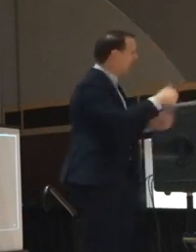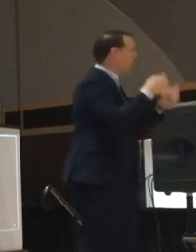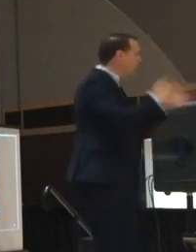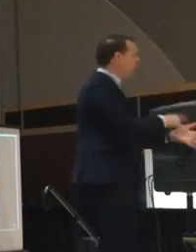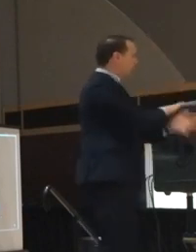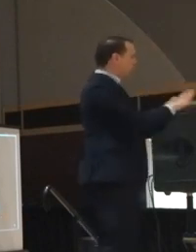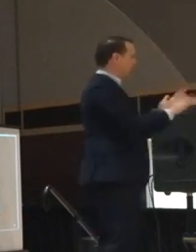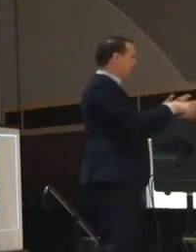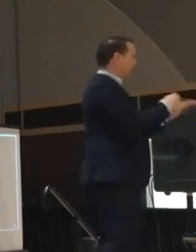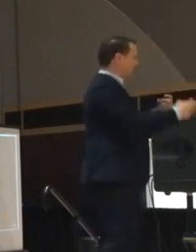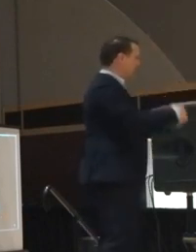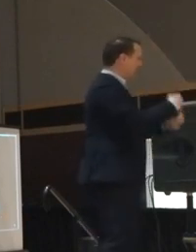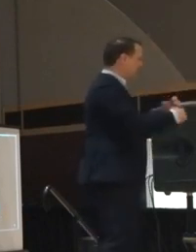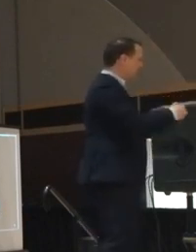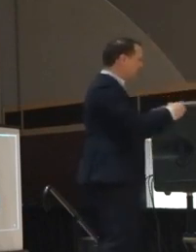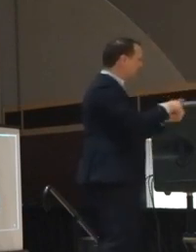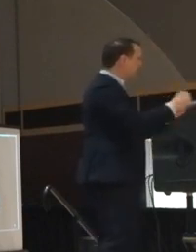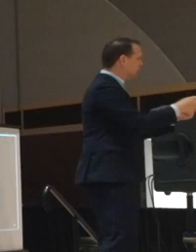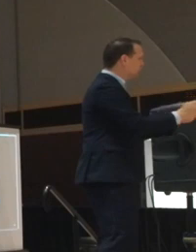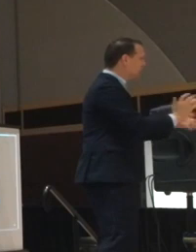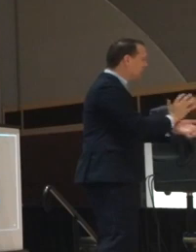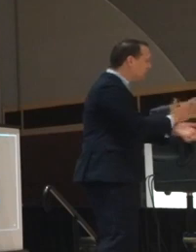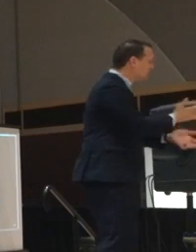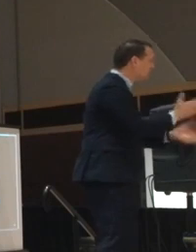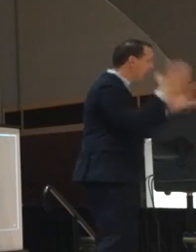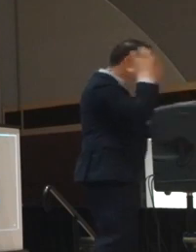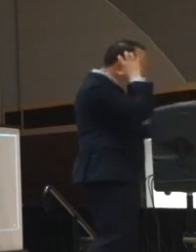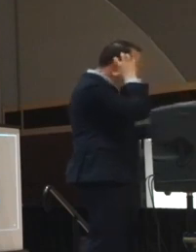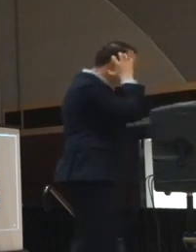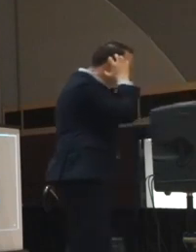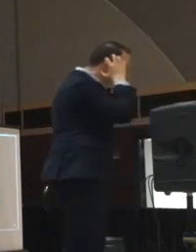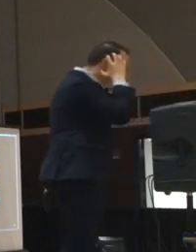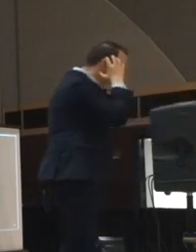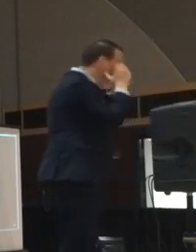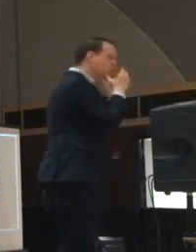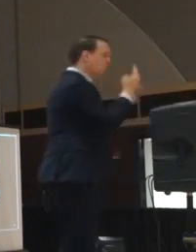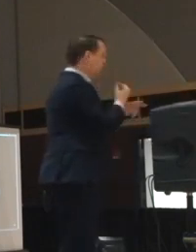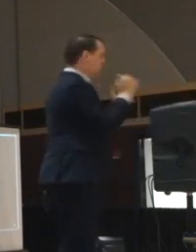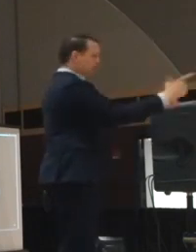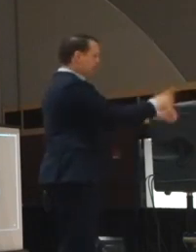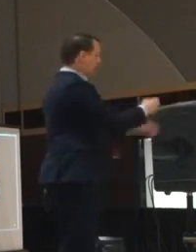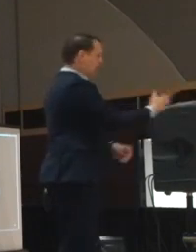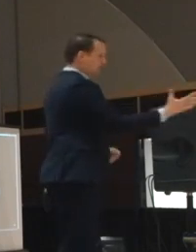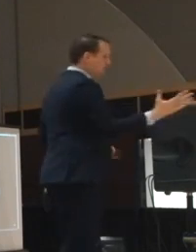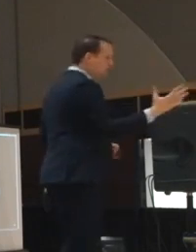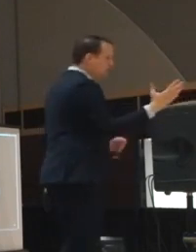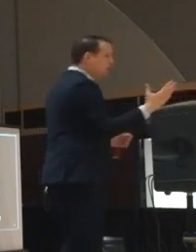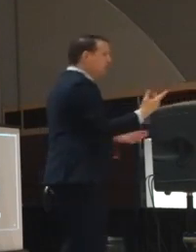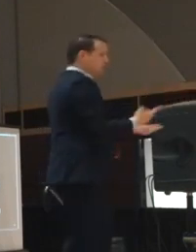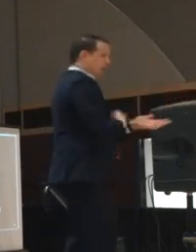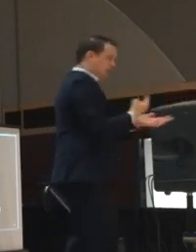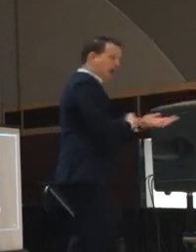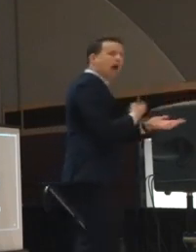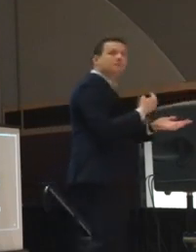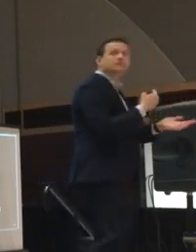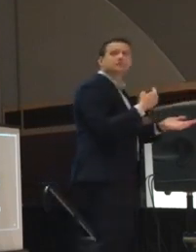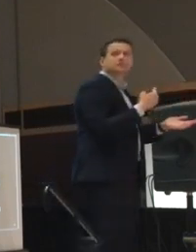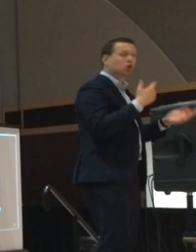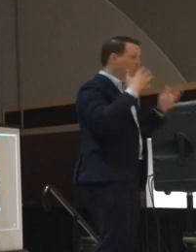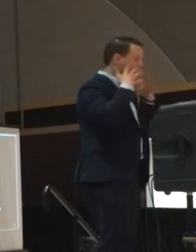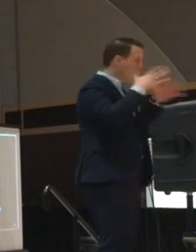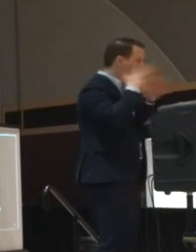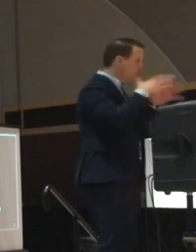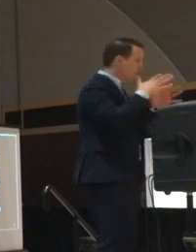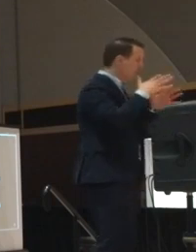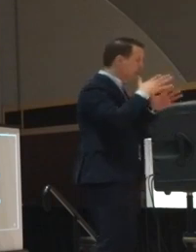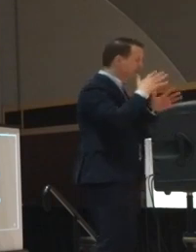cause these same problems. Headphones, you want to not wear them all the time. Now sometimes, a noise a